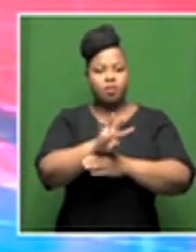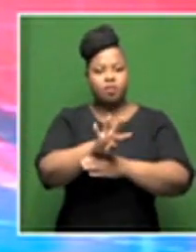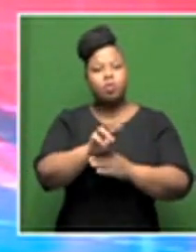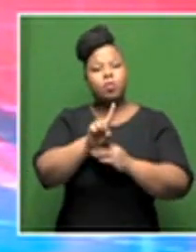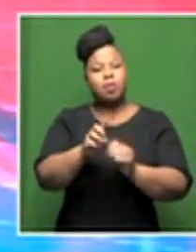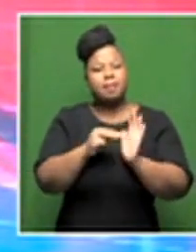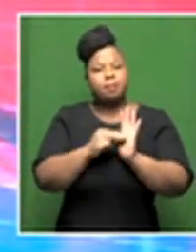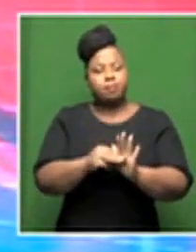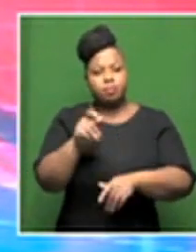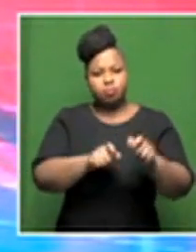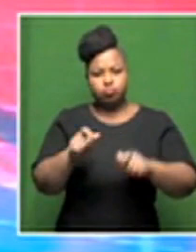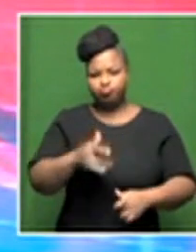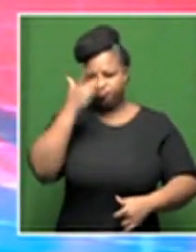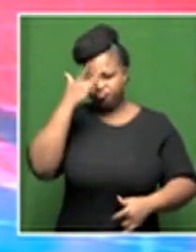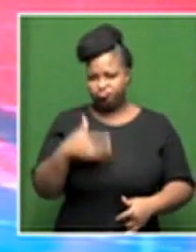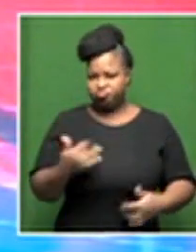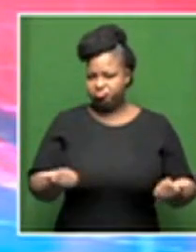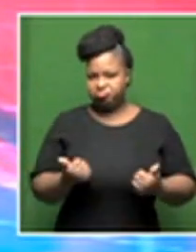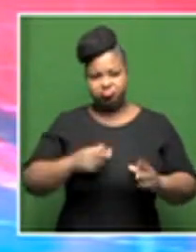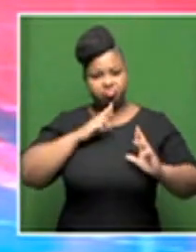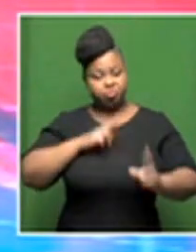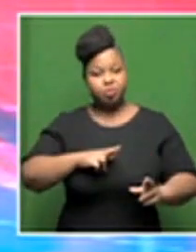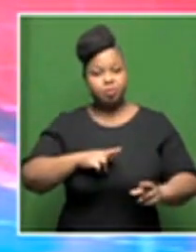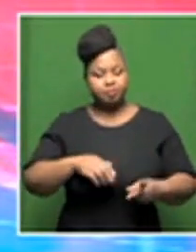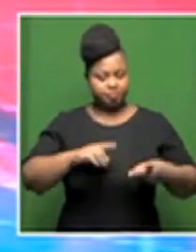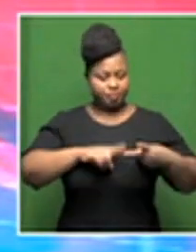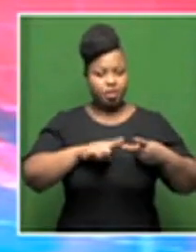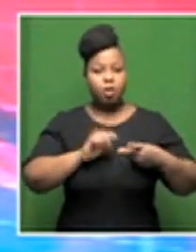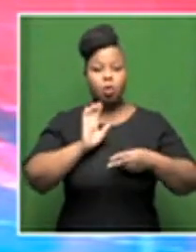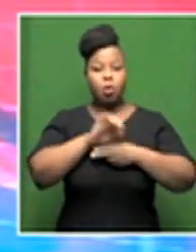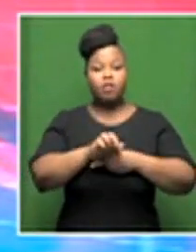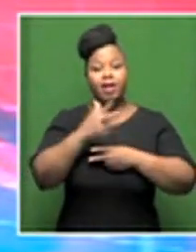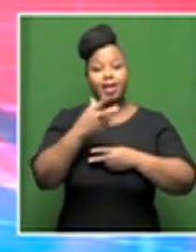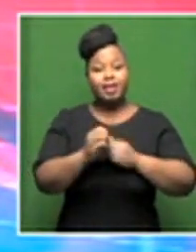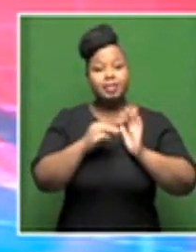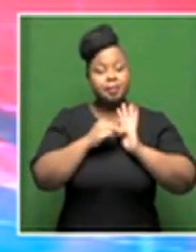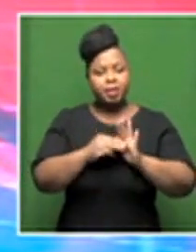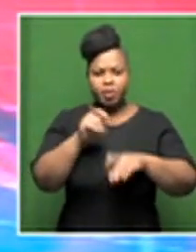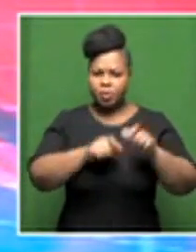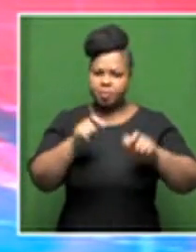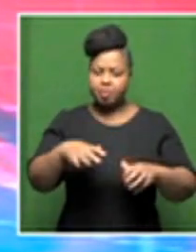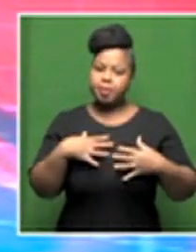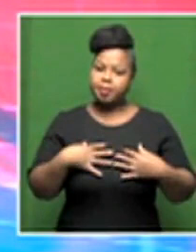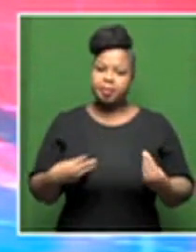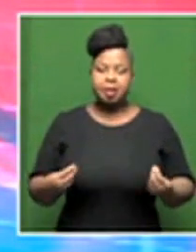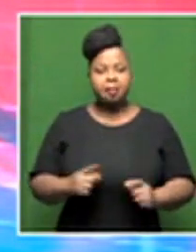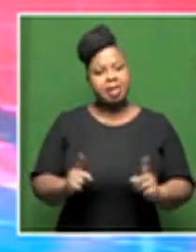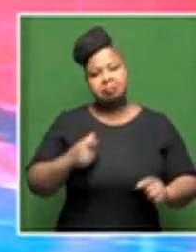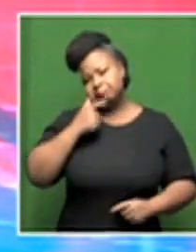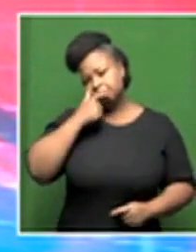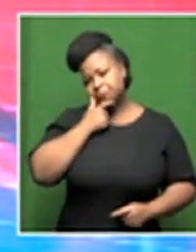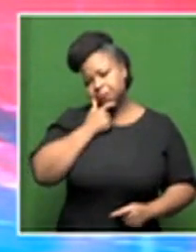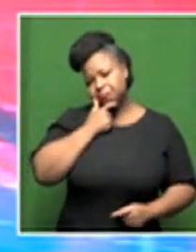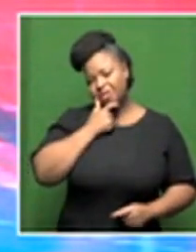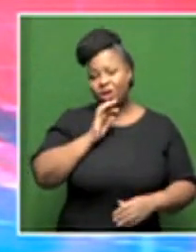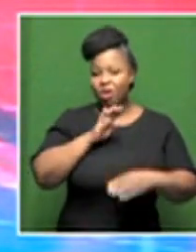million positive cases have been reported. More than 80 million people have recovered, but sadly, more